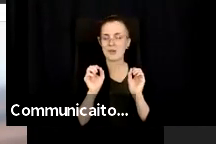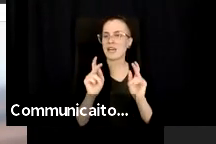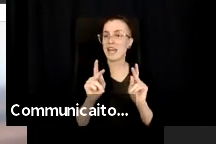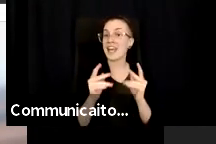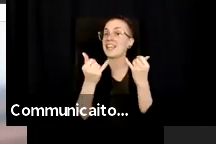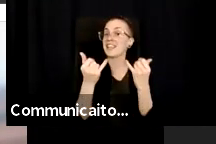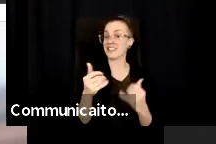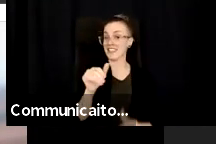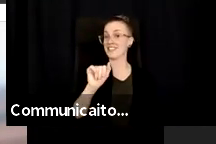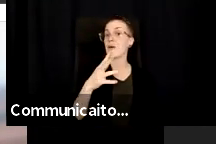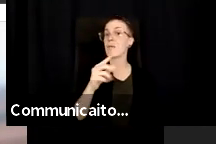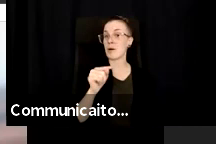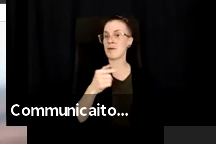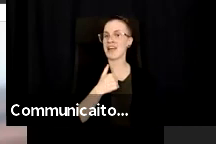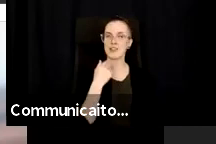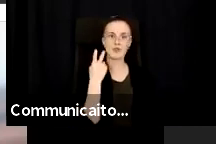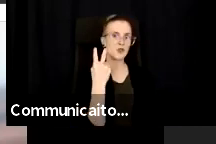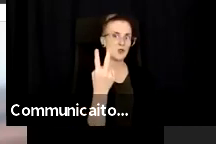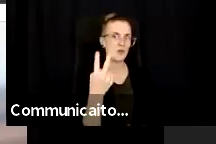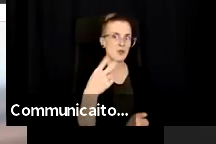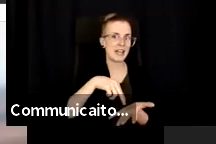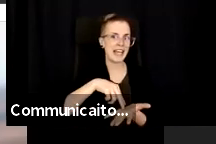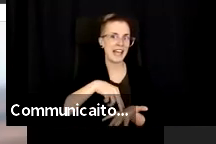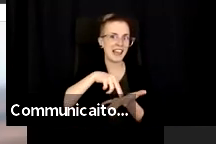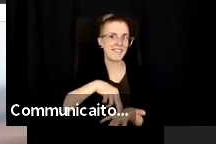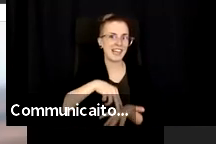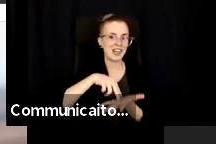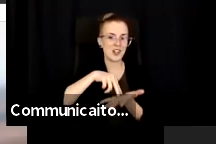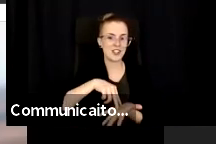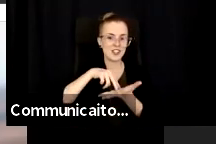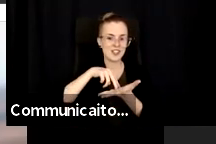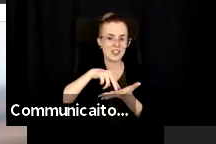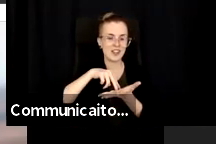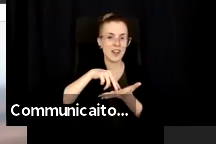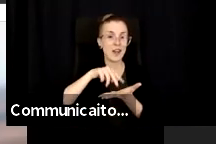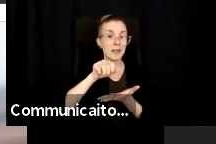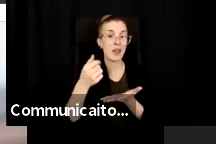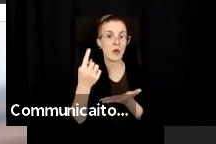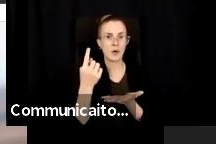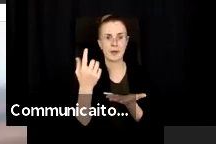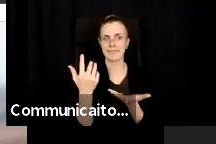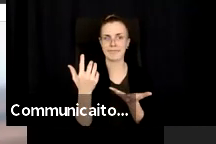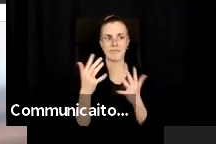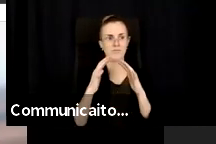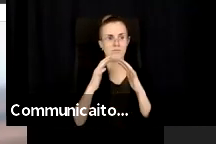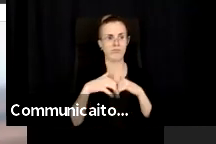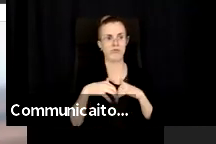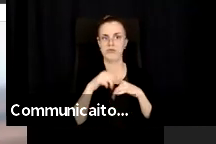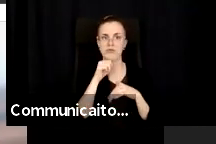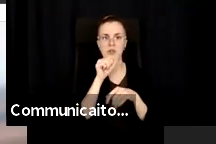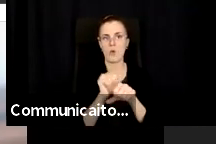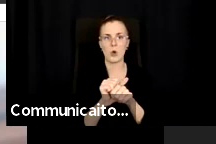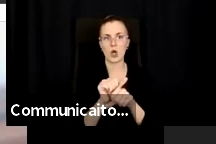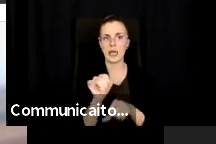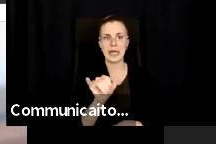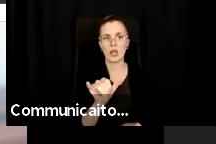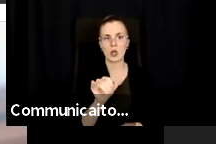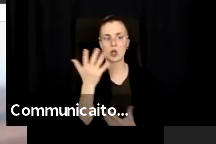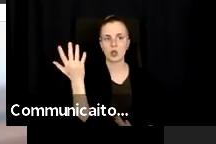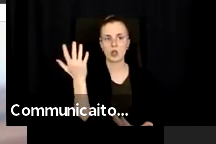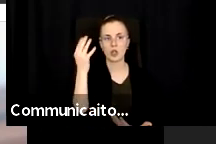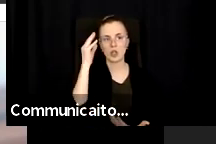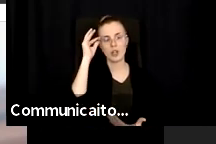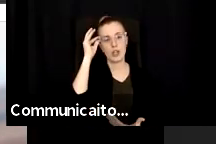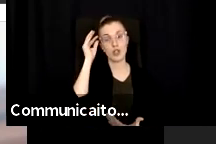two elevators. It doesn't work either. We made calls to the front